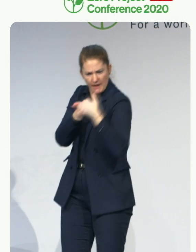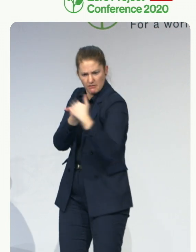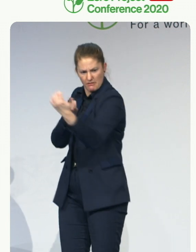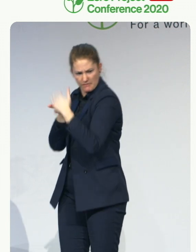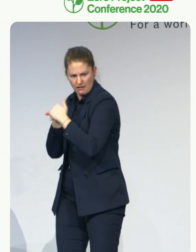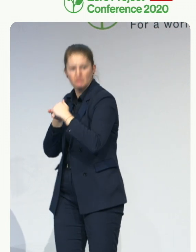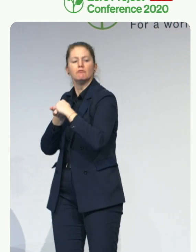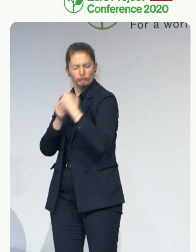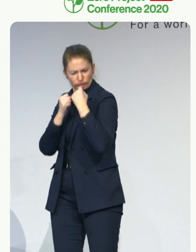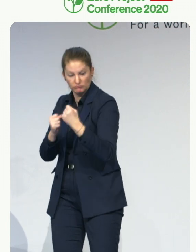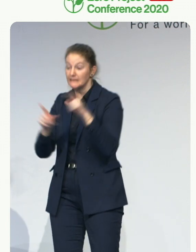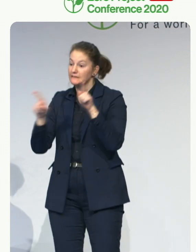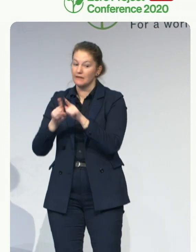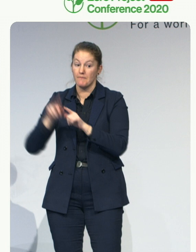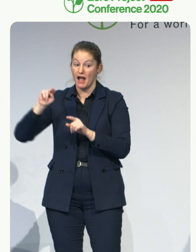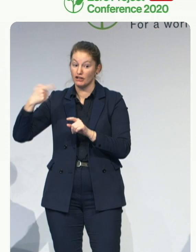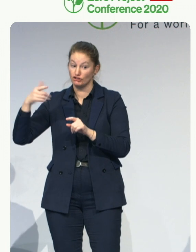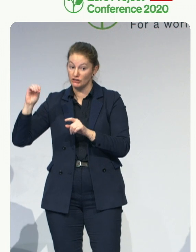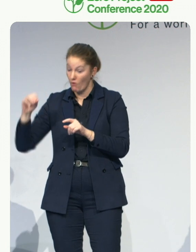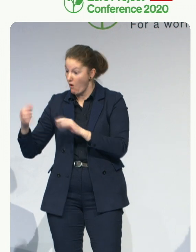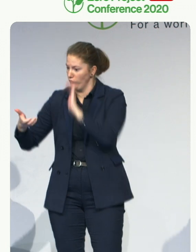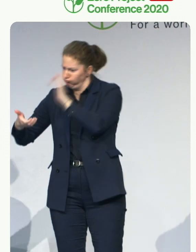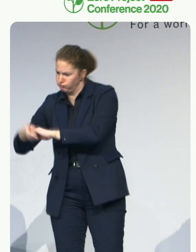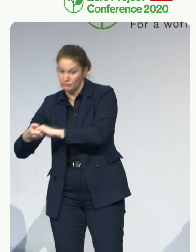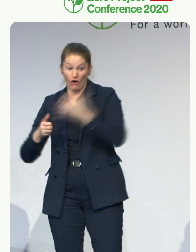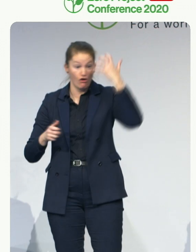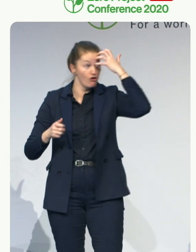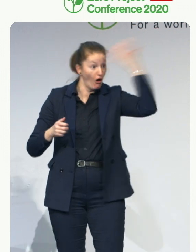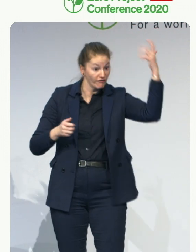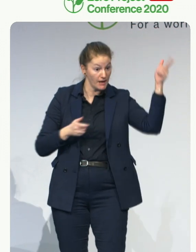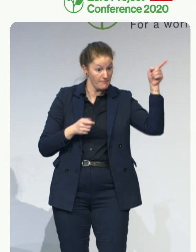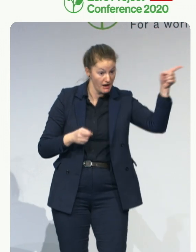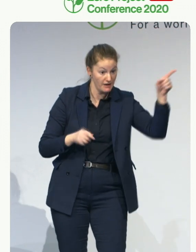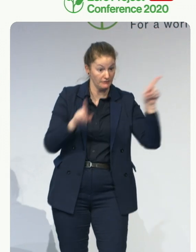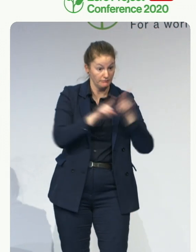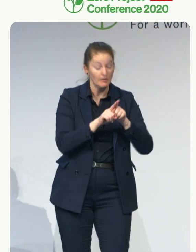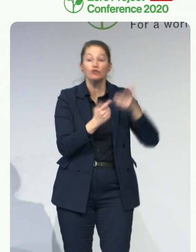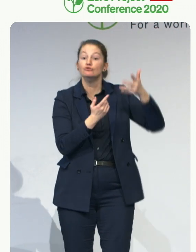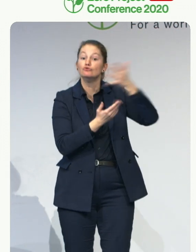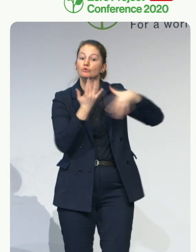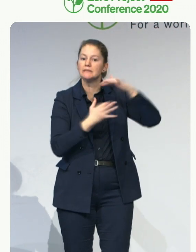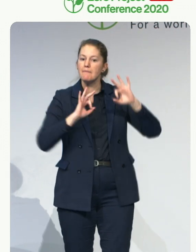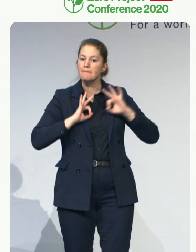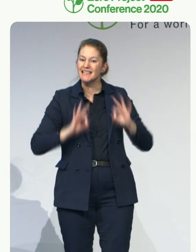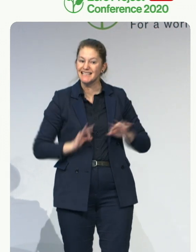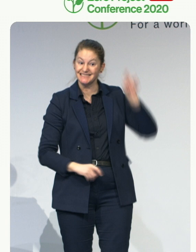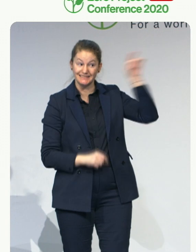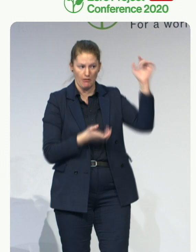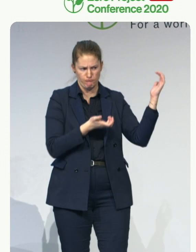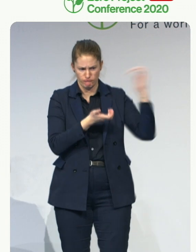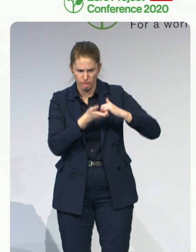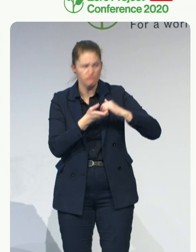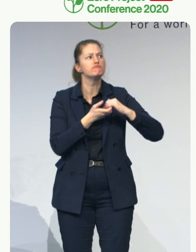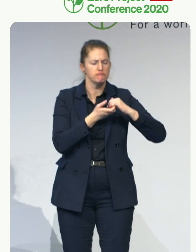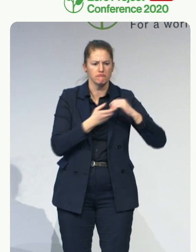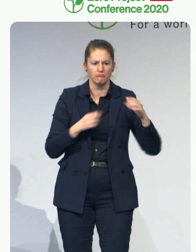but also with government bodies like the Ministry of Social Affairs and the Austrian